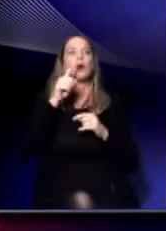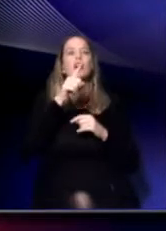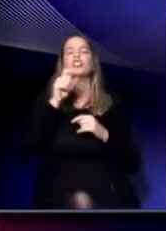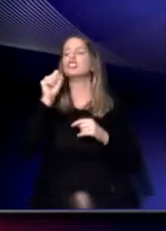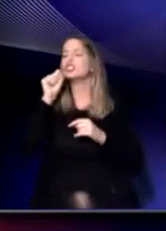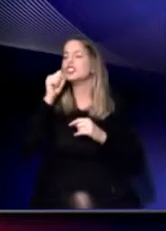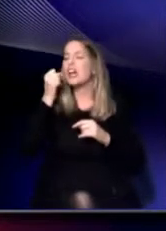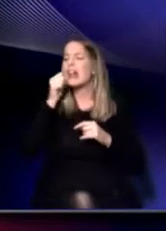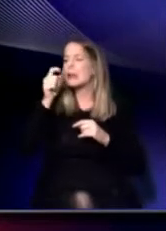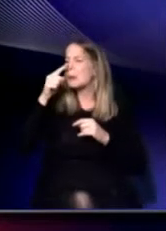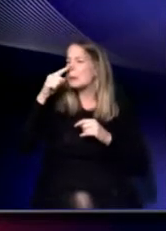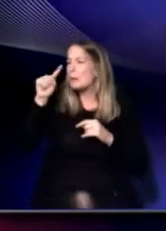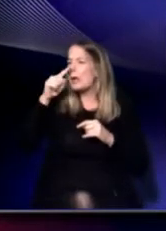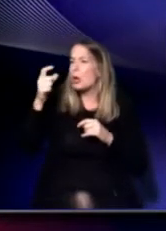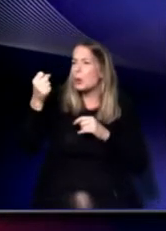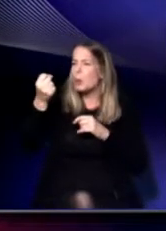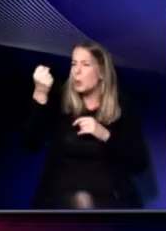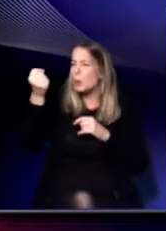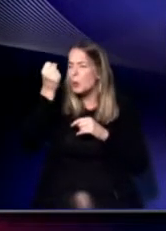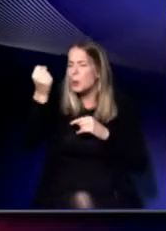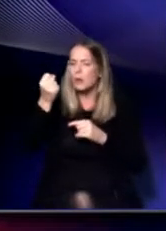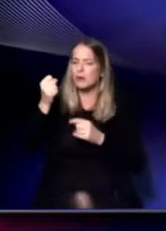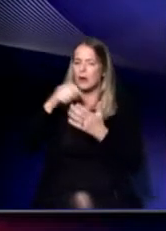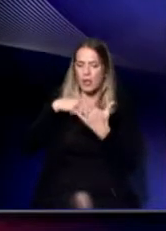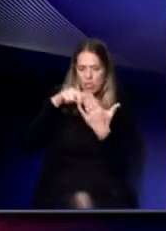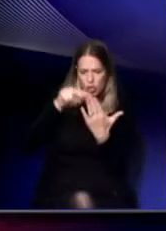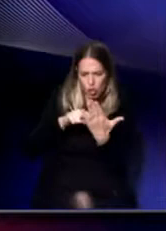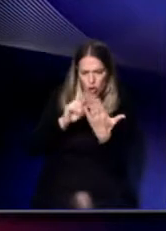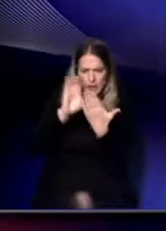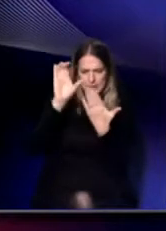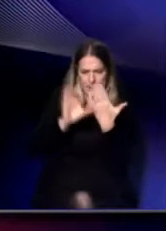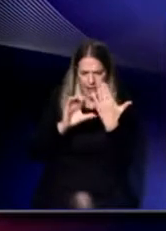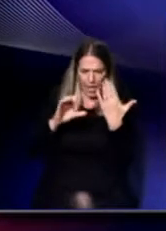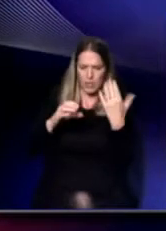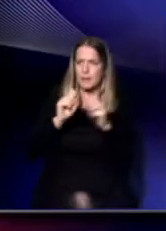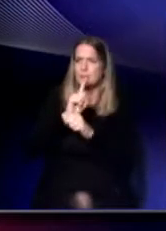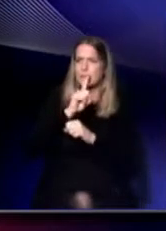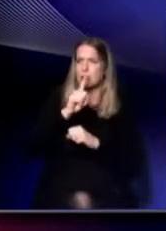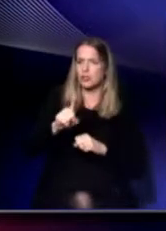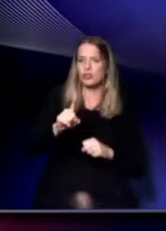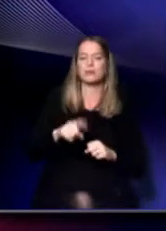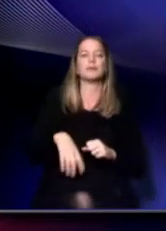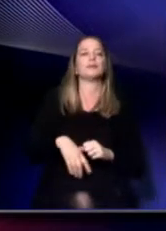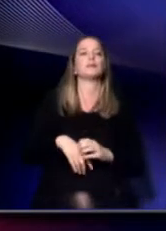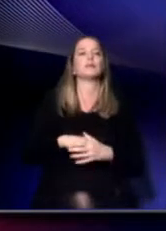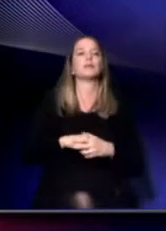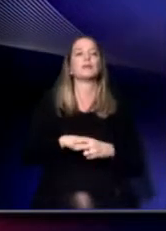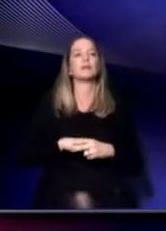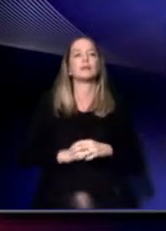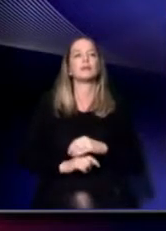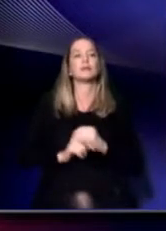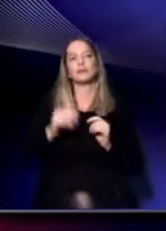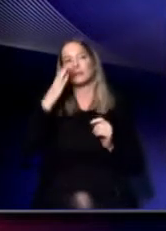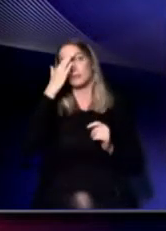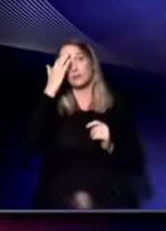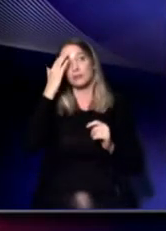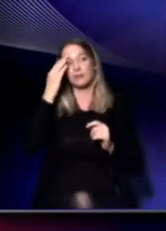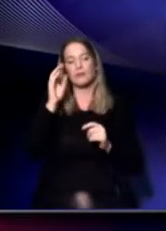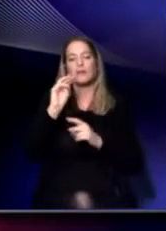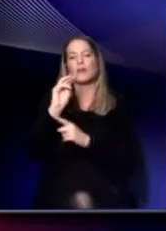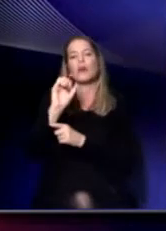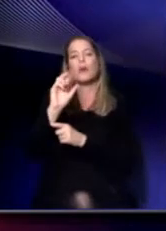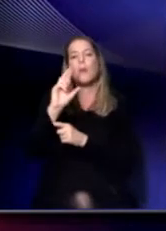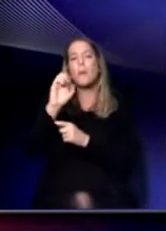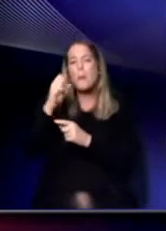so that we can look at our calendars to make sure? Yes, I would comment that the March date conflicts with